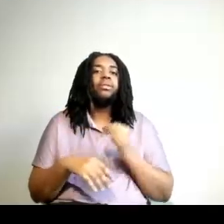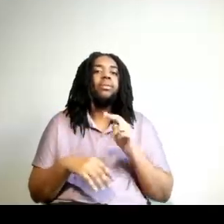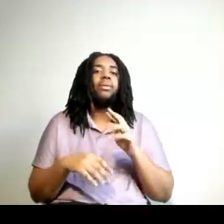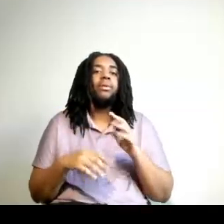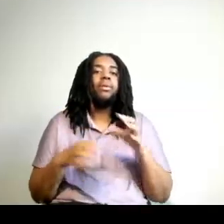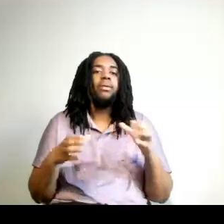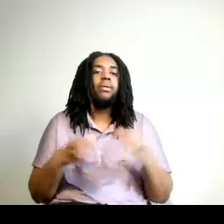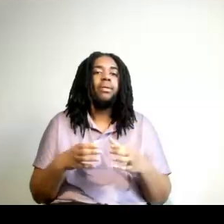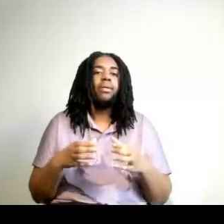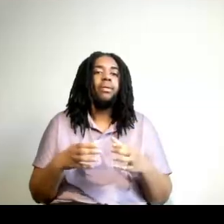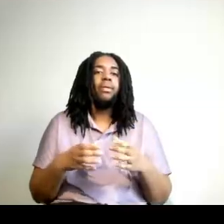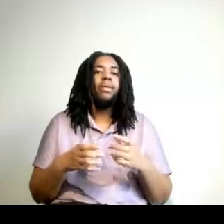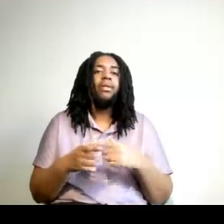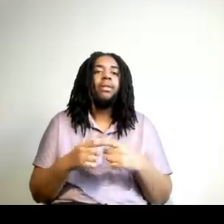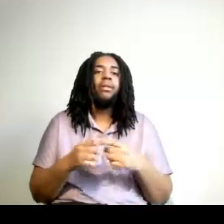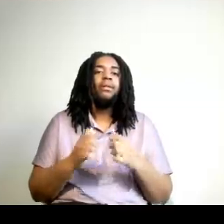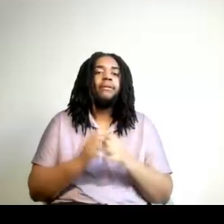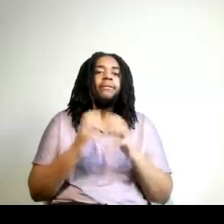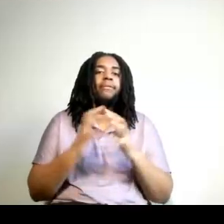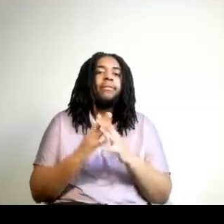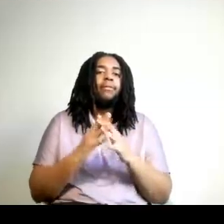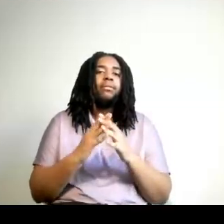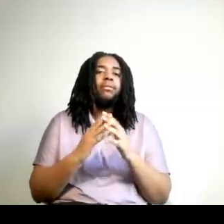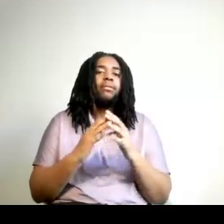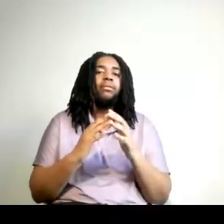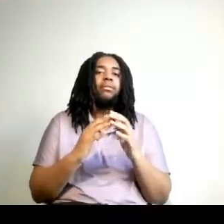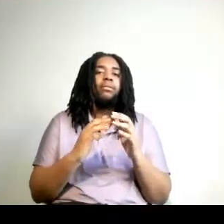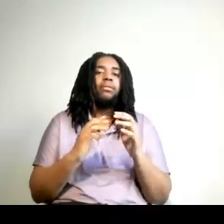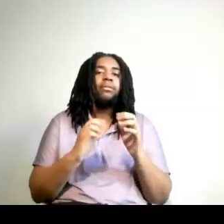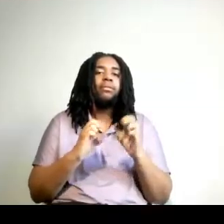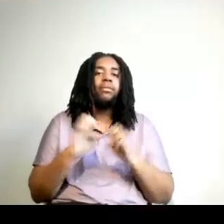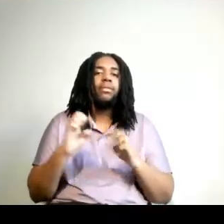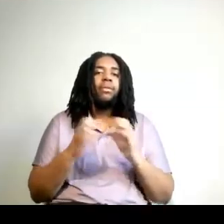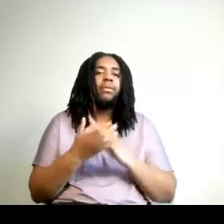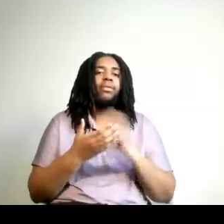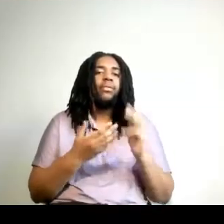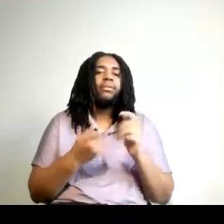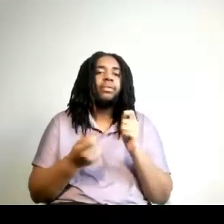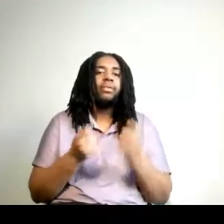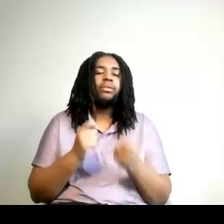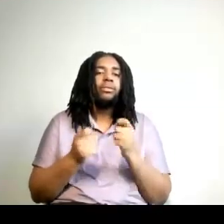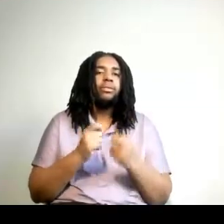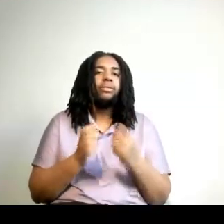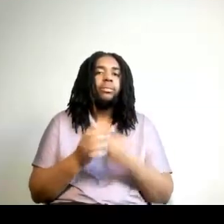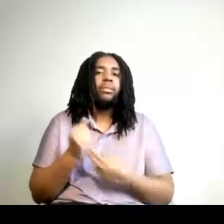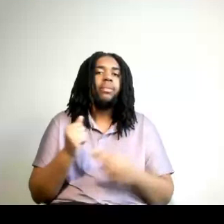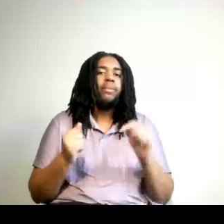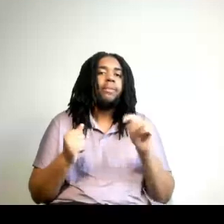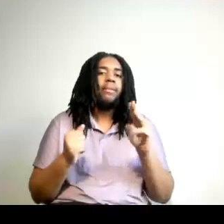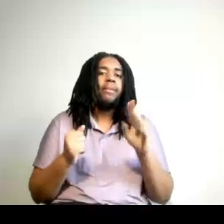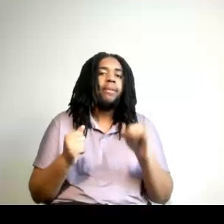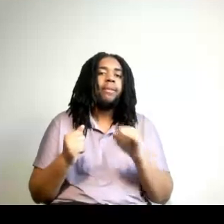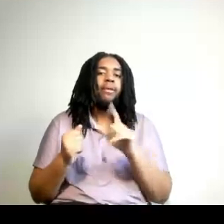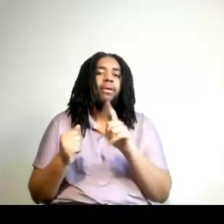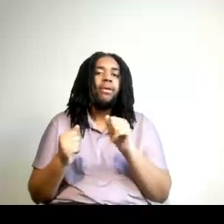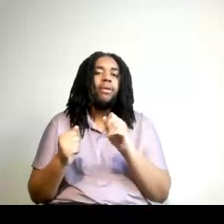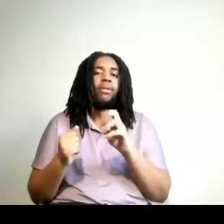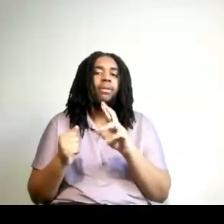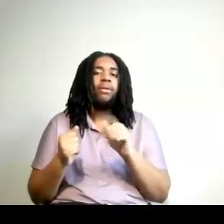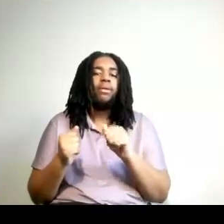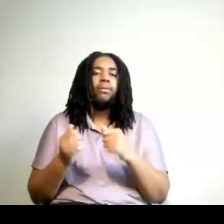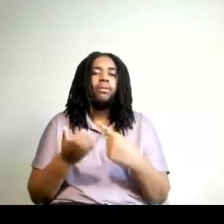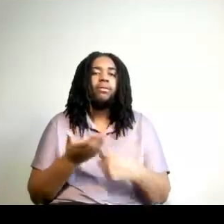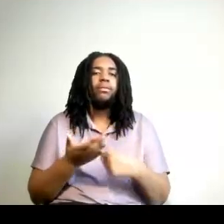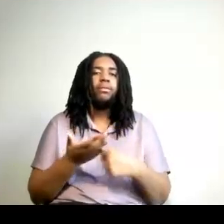and evaluate curriculum changes, again, using that approach that both Toby and Laura had talked about, rooted